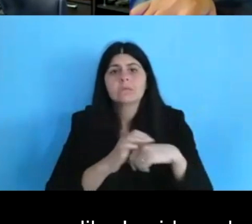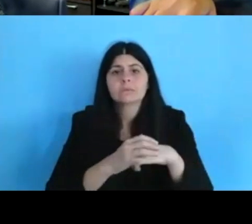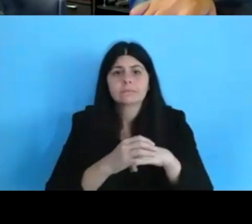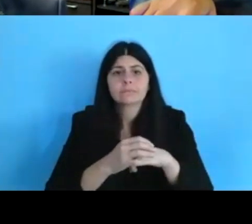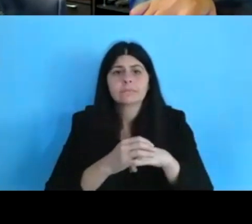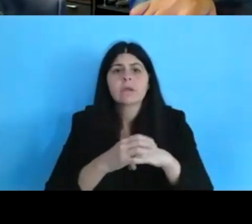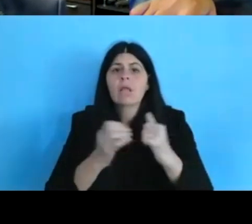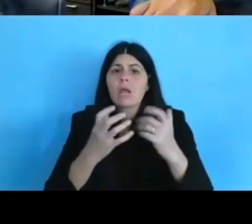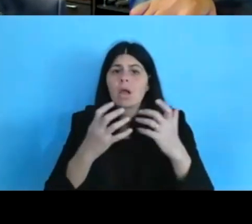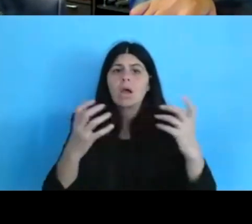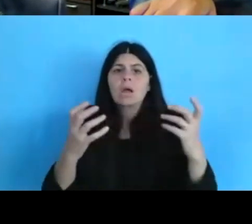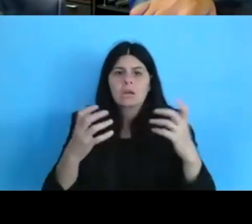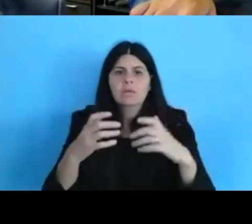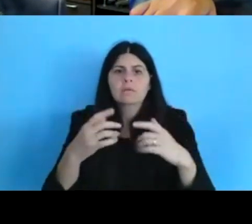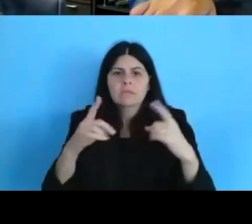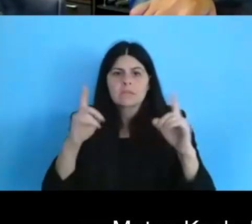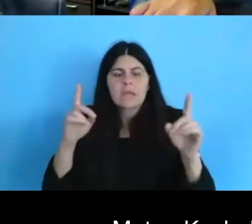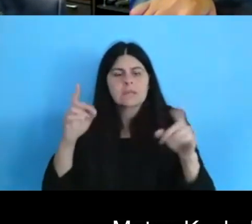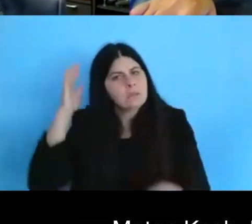success.